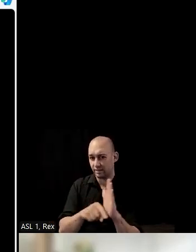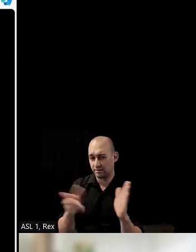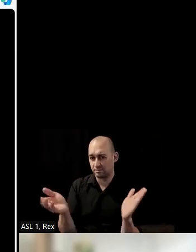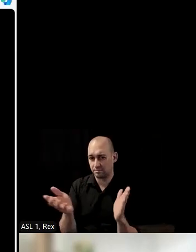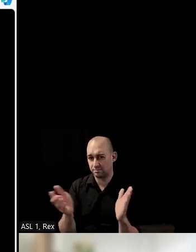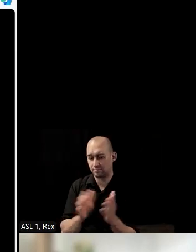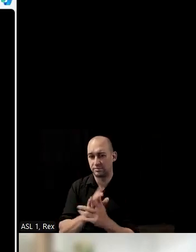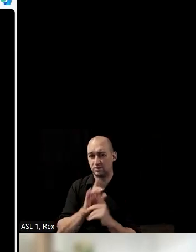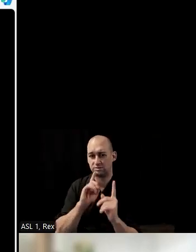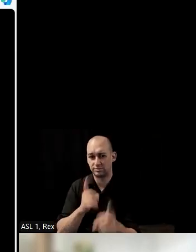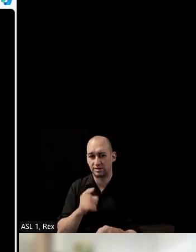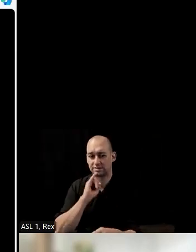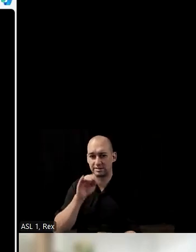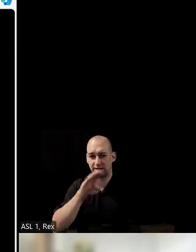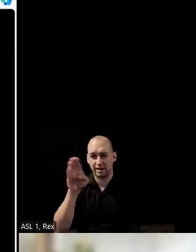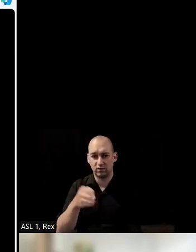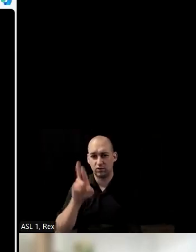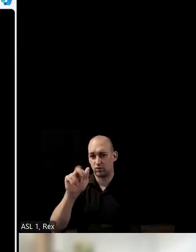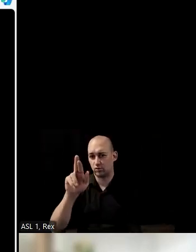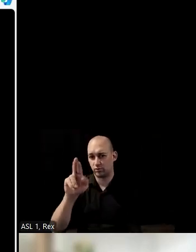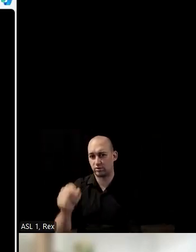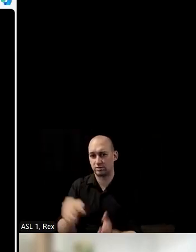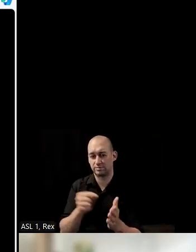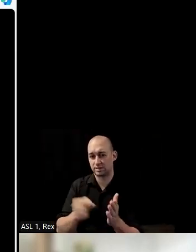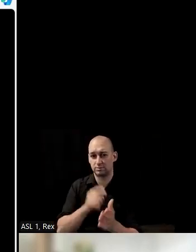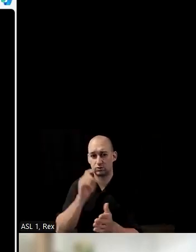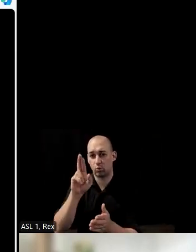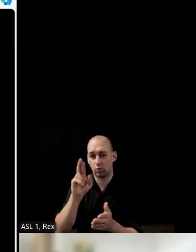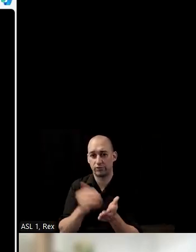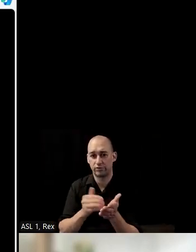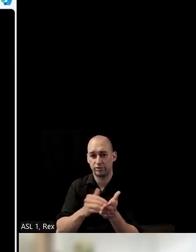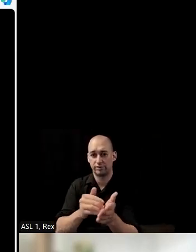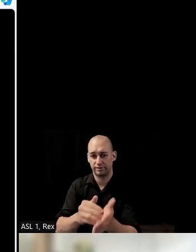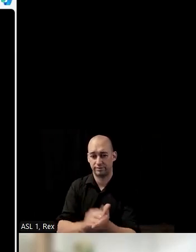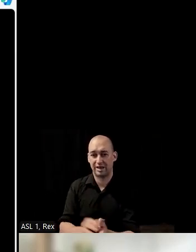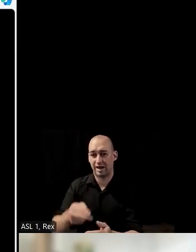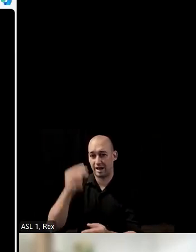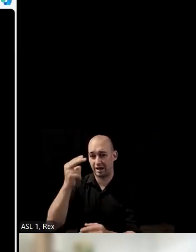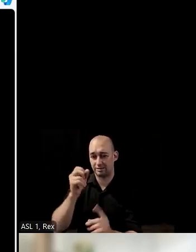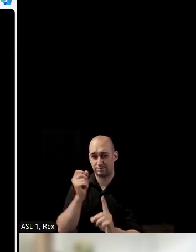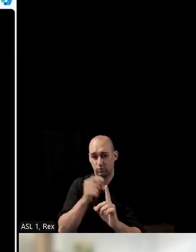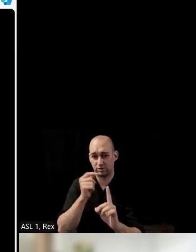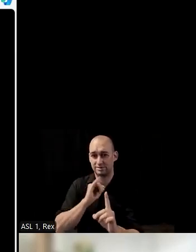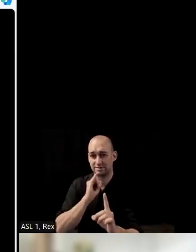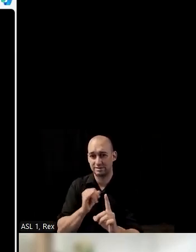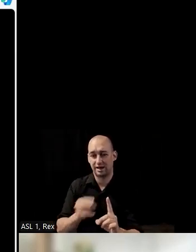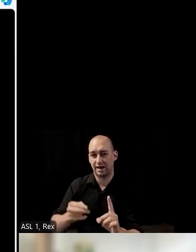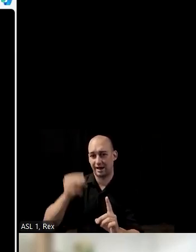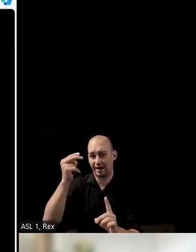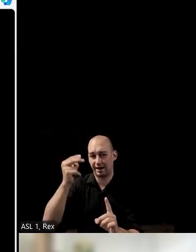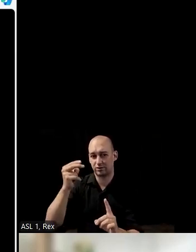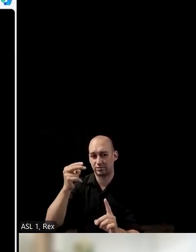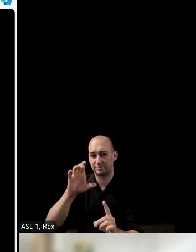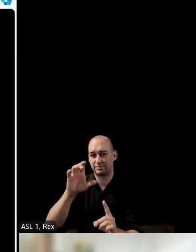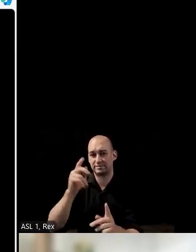the responses are never, rarely, sometimes, quite frequently. The higher score means greater caregiver distress